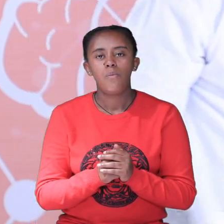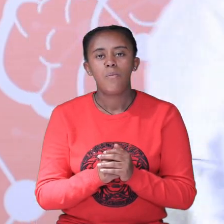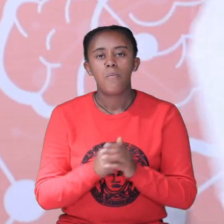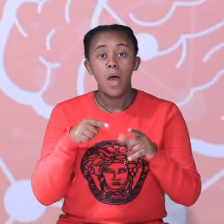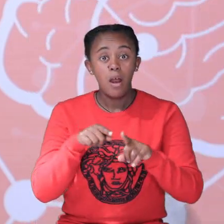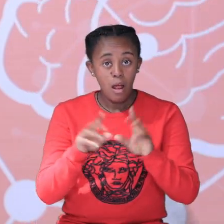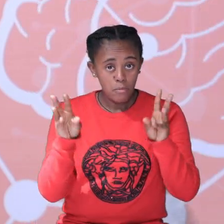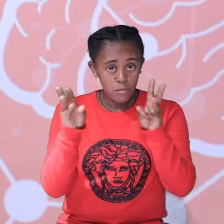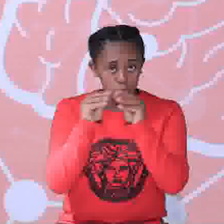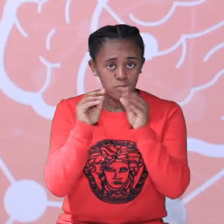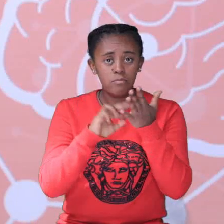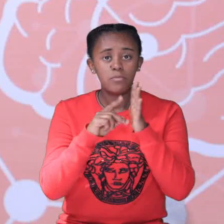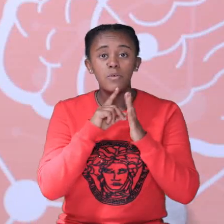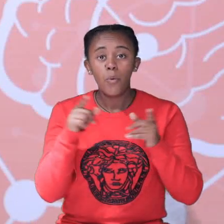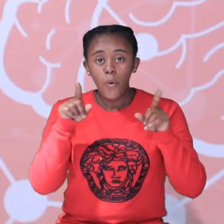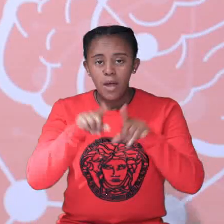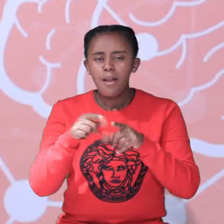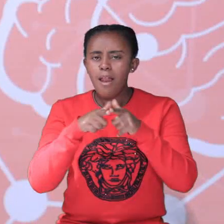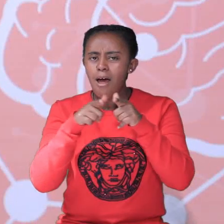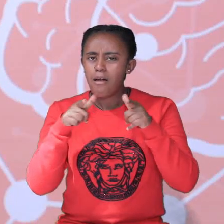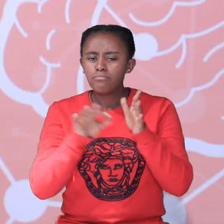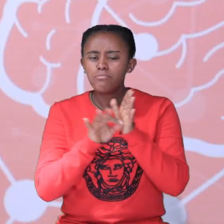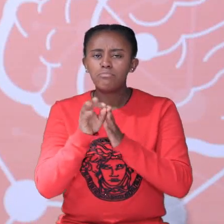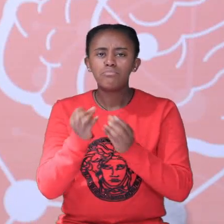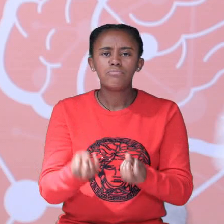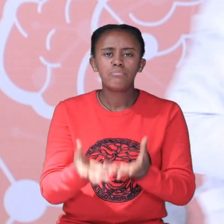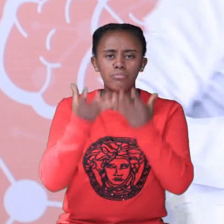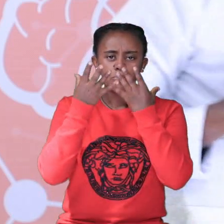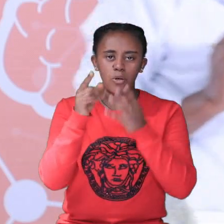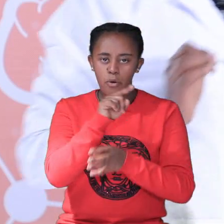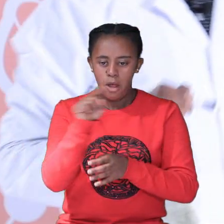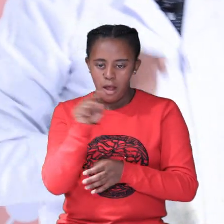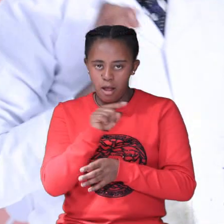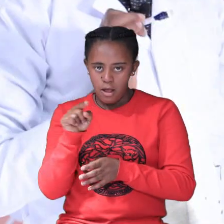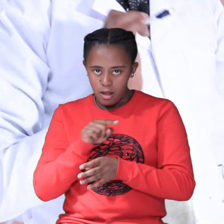beam is when a large number of rays